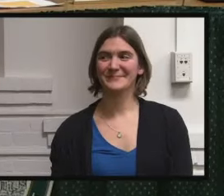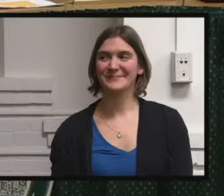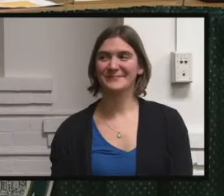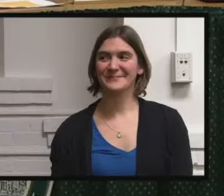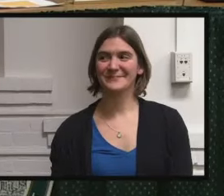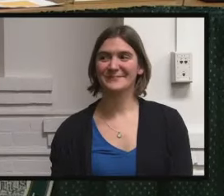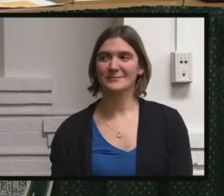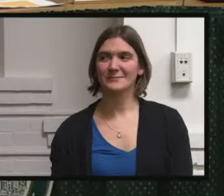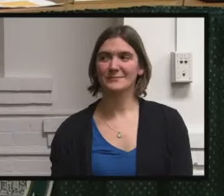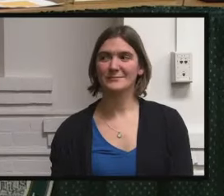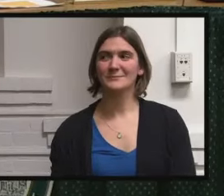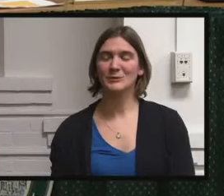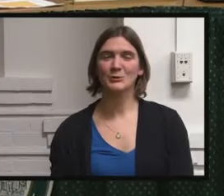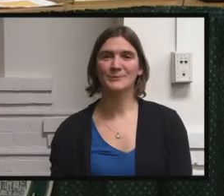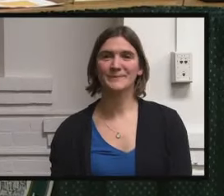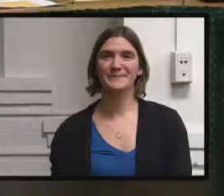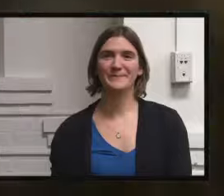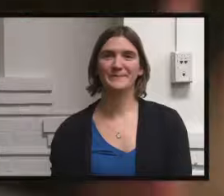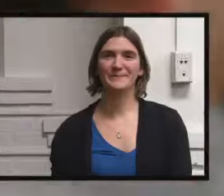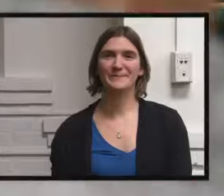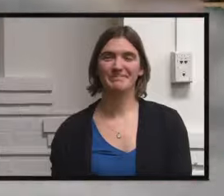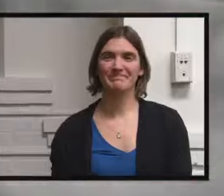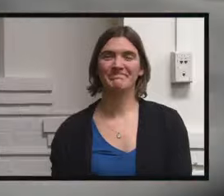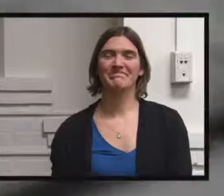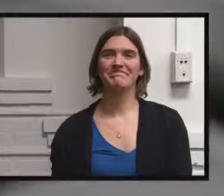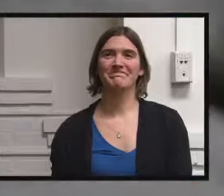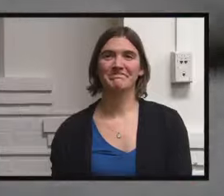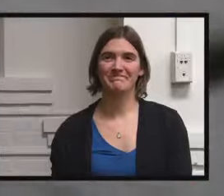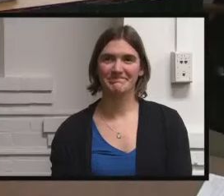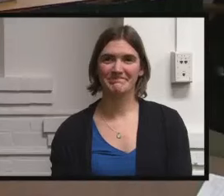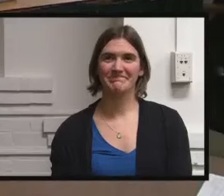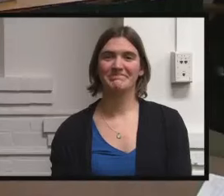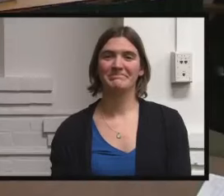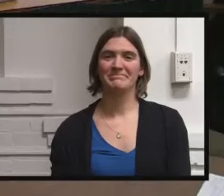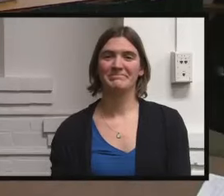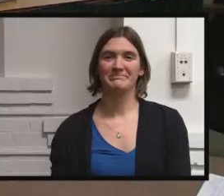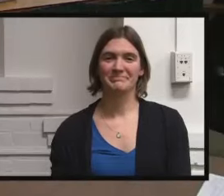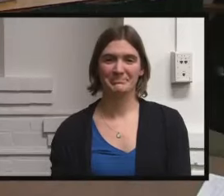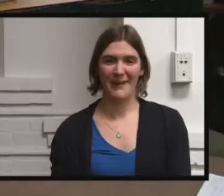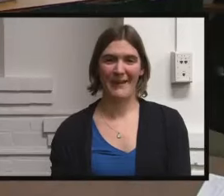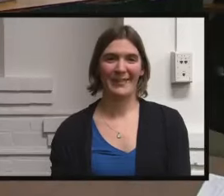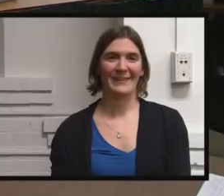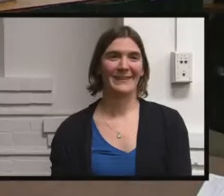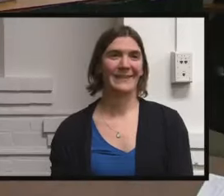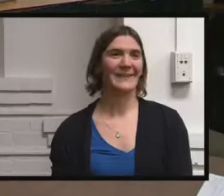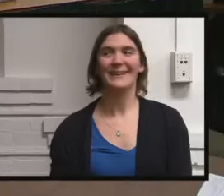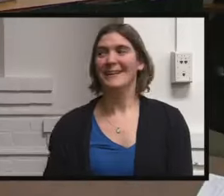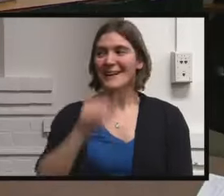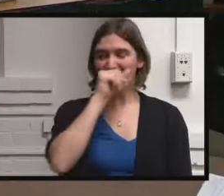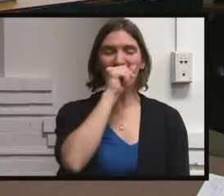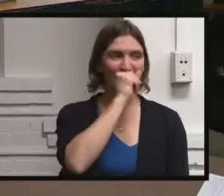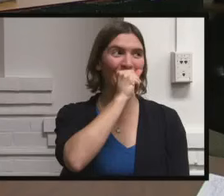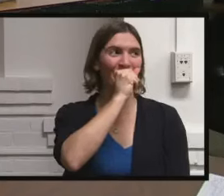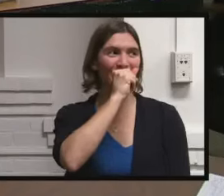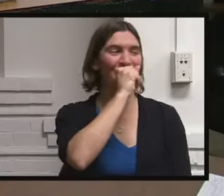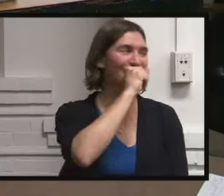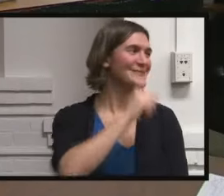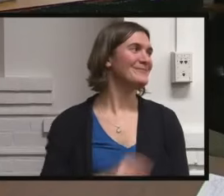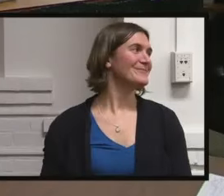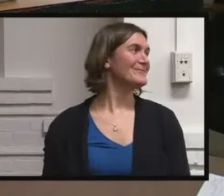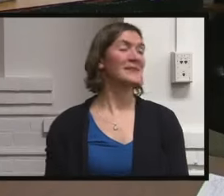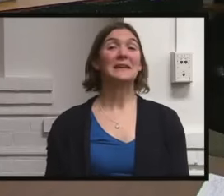application. Correct. Here, can I grab it? Wreck it right there you now. Go. Thank you. So,